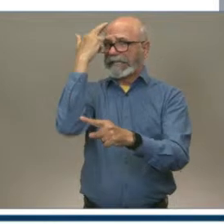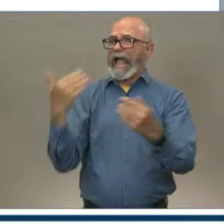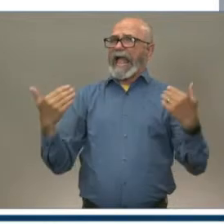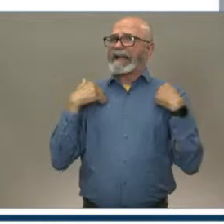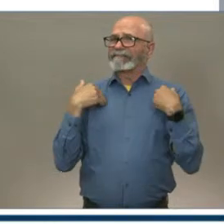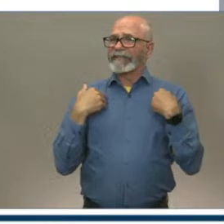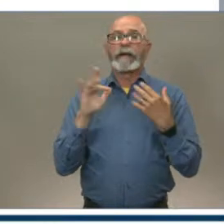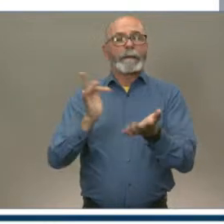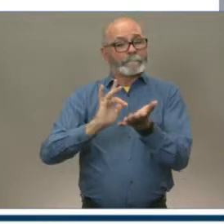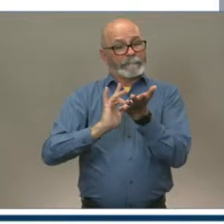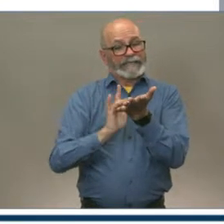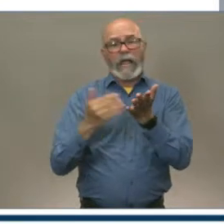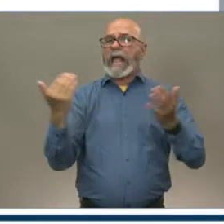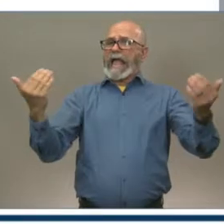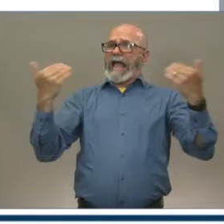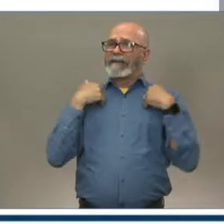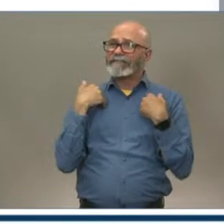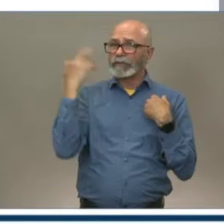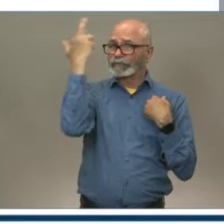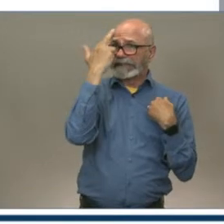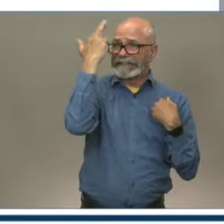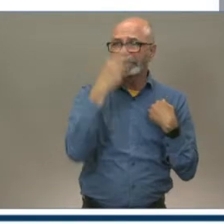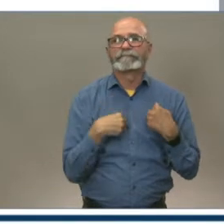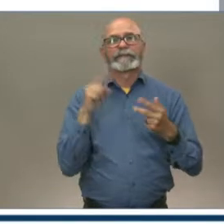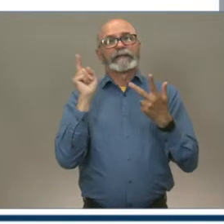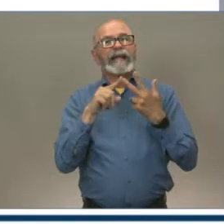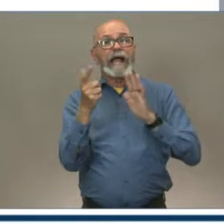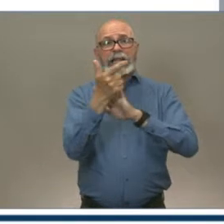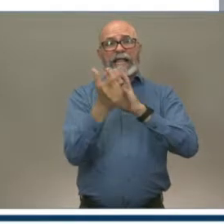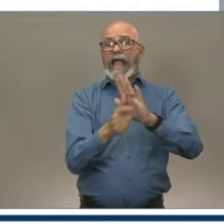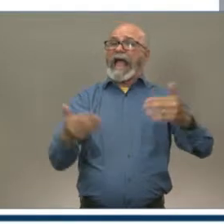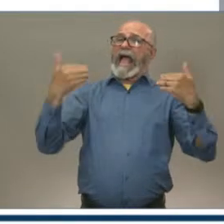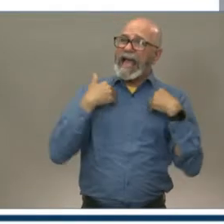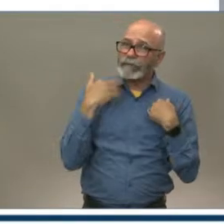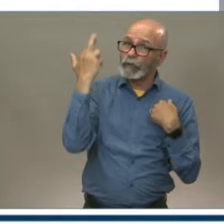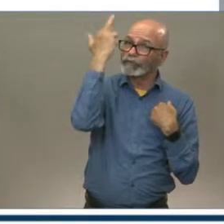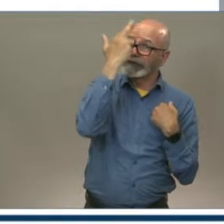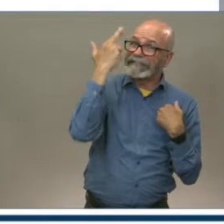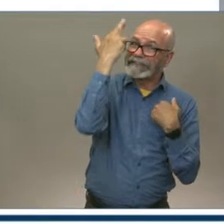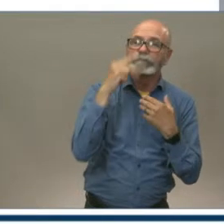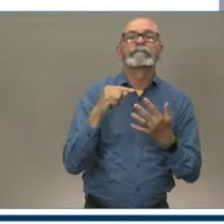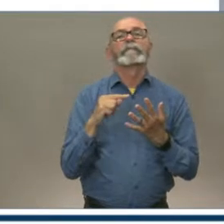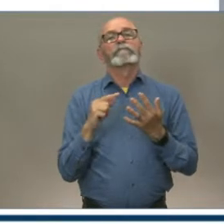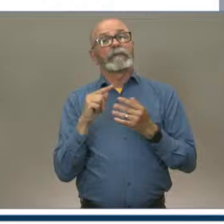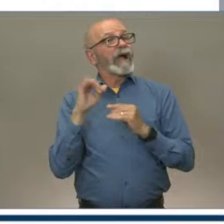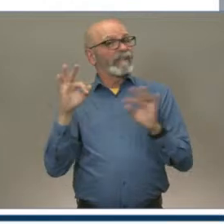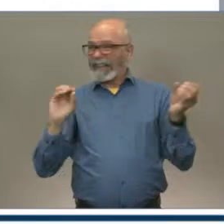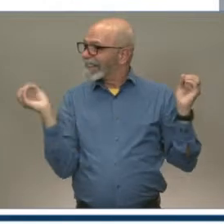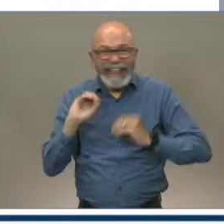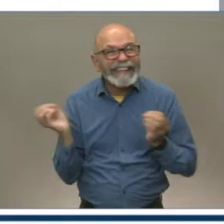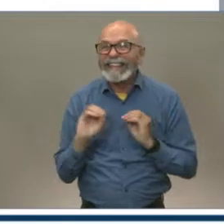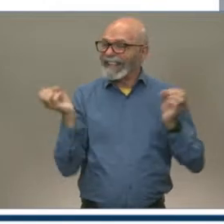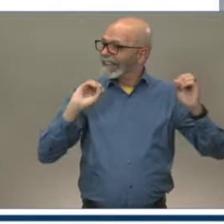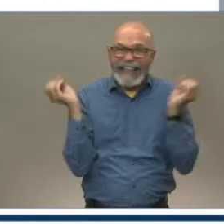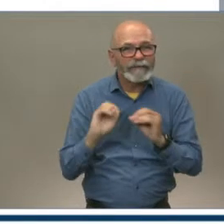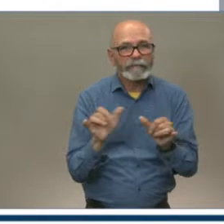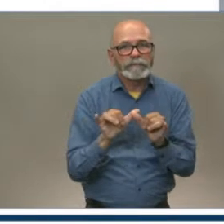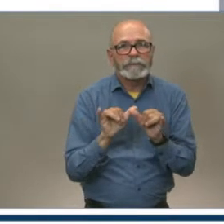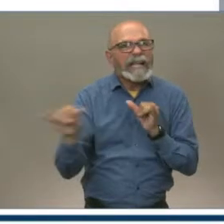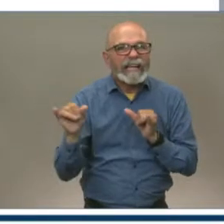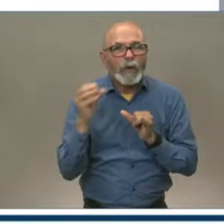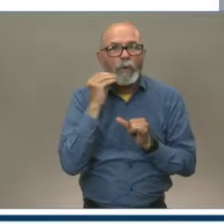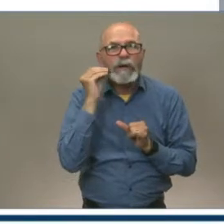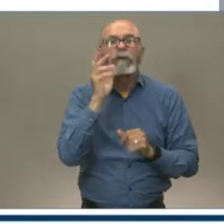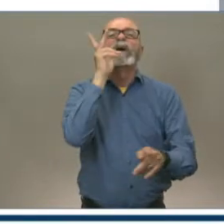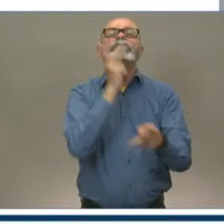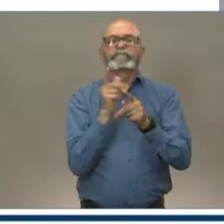If it is not essential, simply put, stay in your community. We are putting this order in place until May 20th, at which time we'll do a